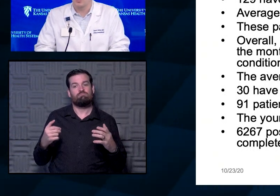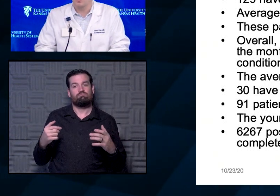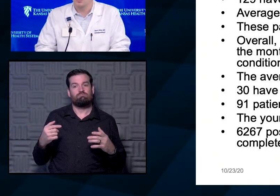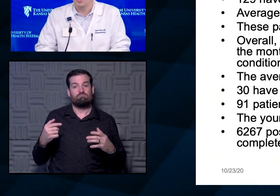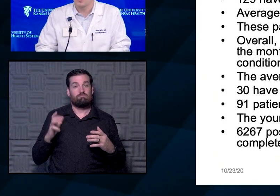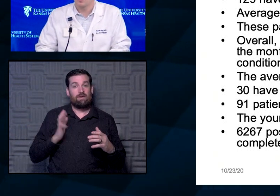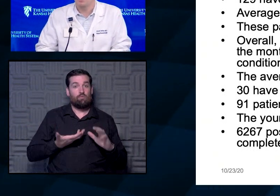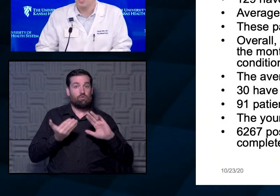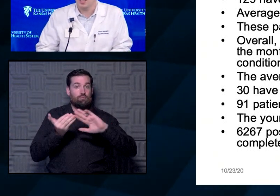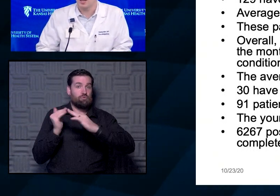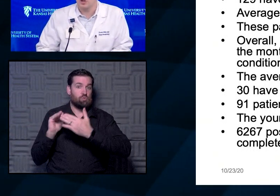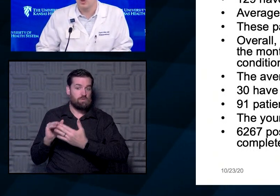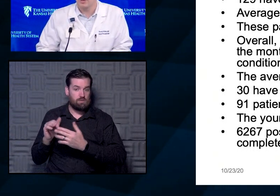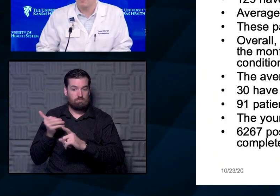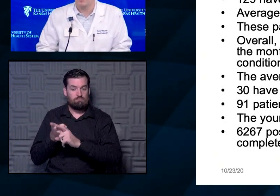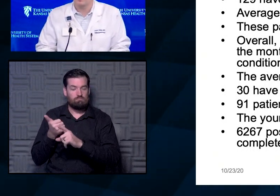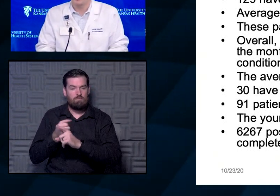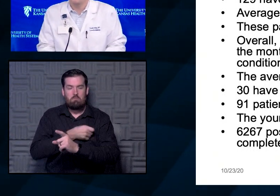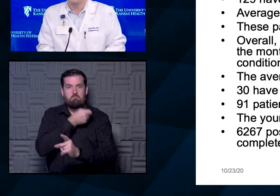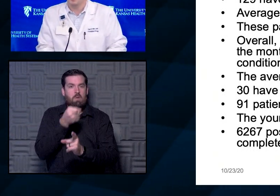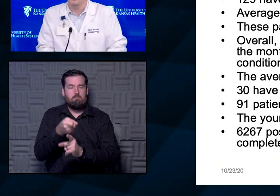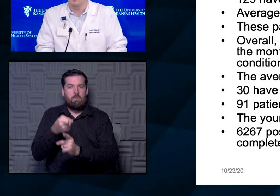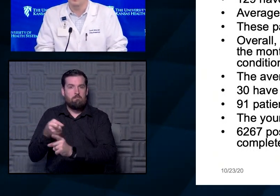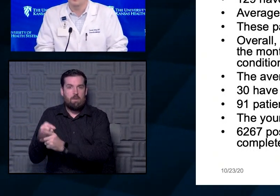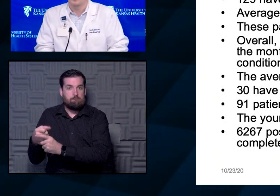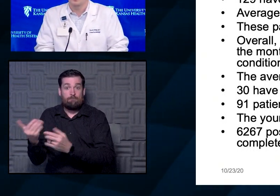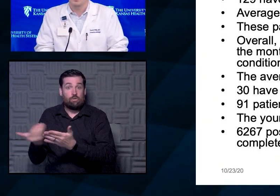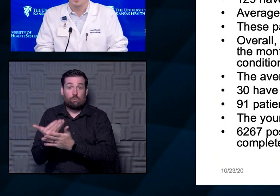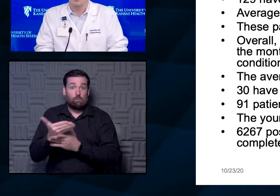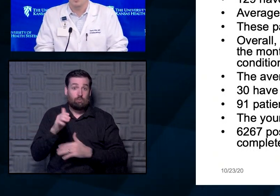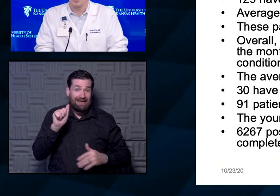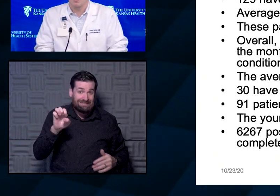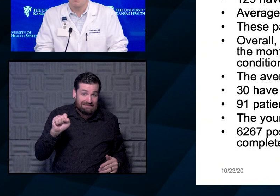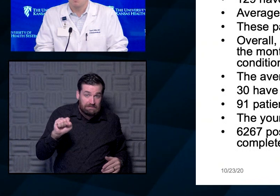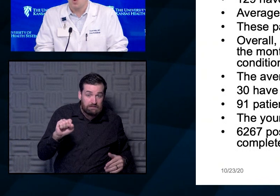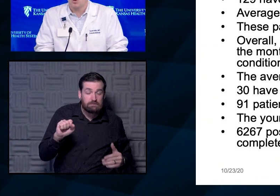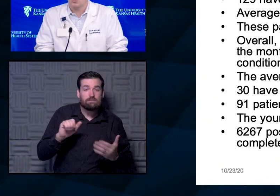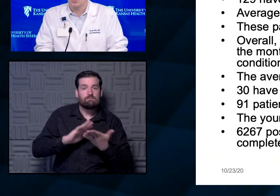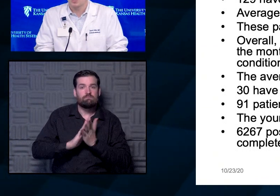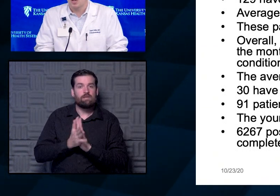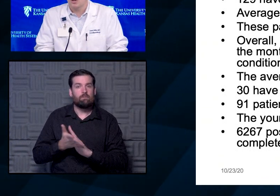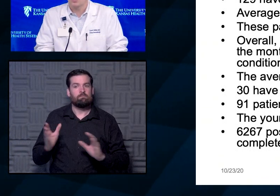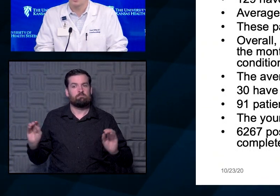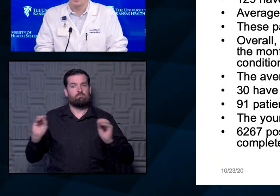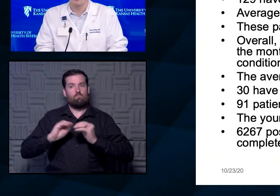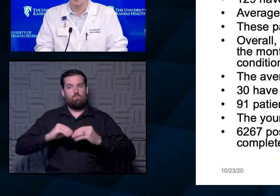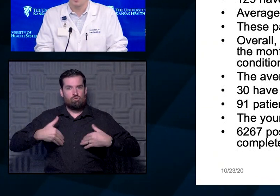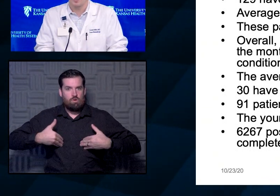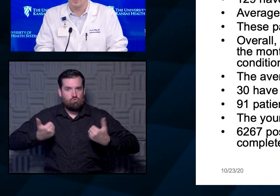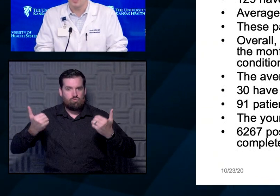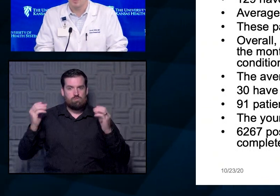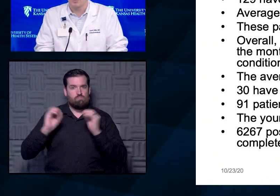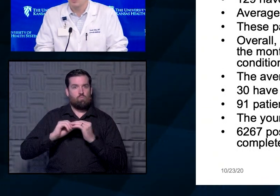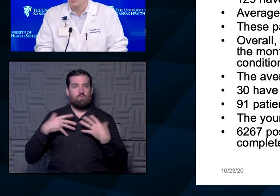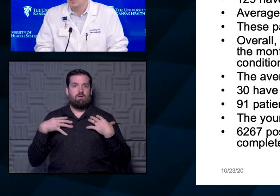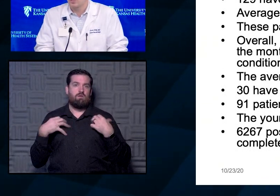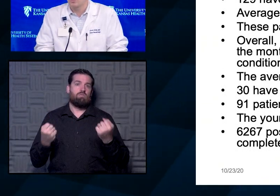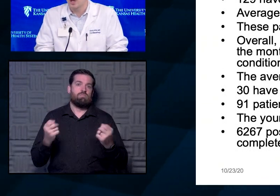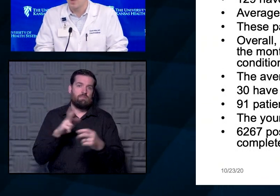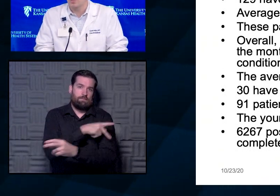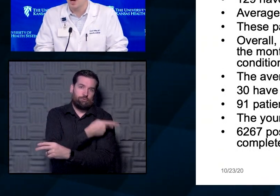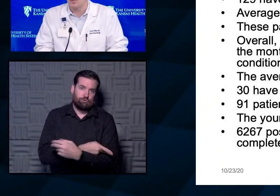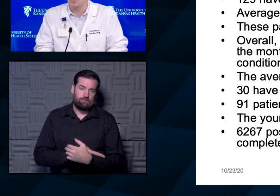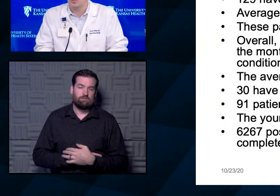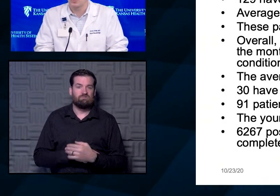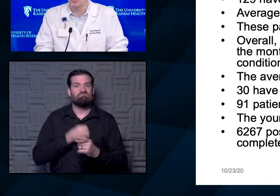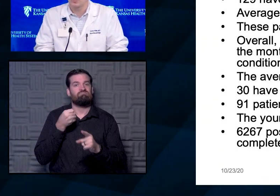population in our community that's being acutely infected, the new cases become more younger and more healthier patients. They're